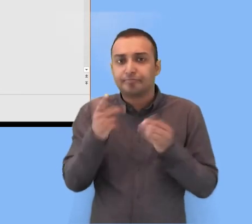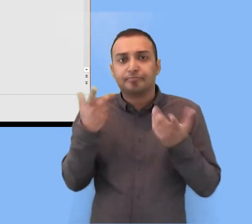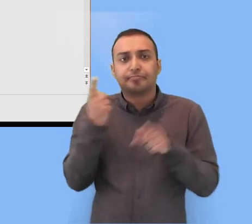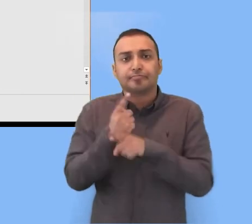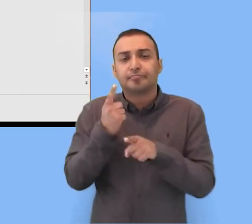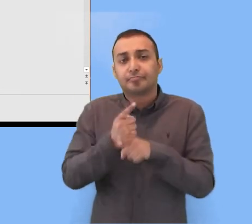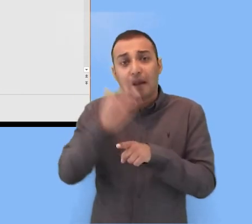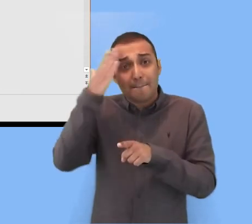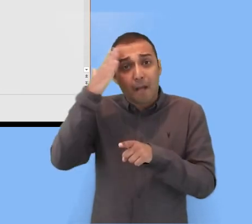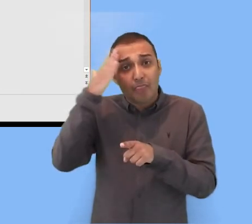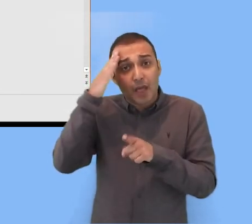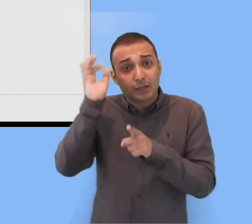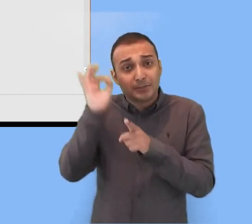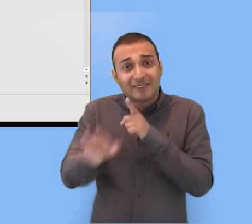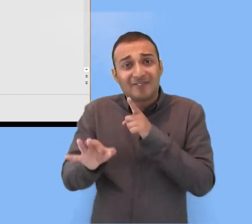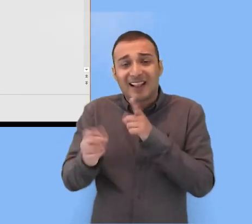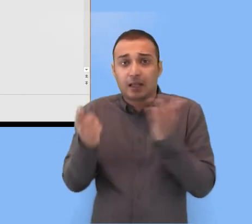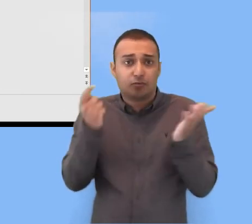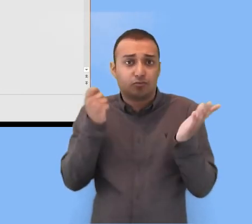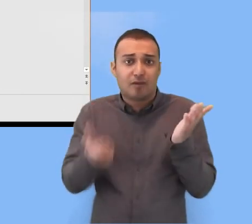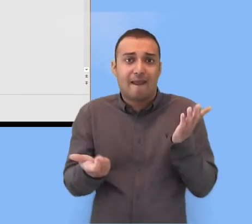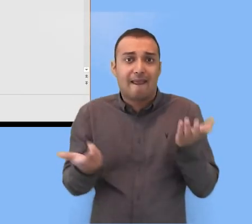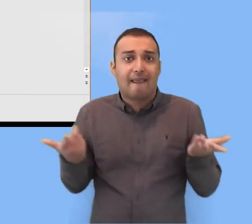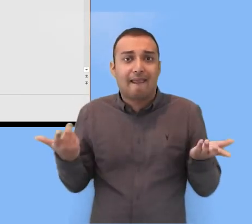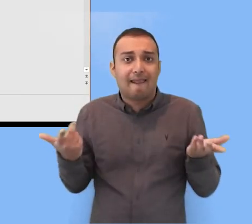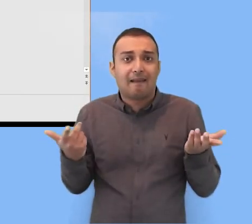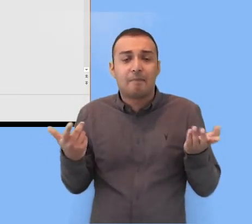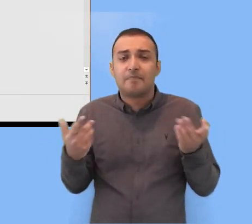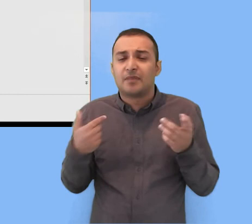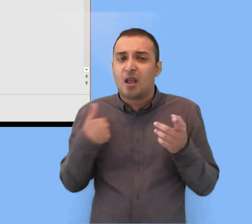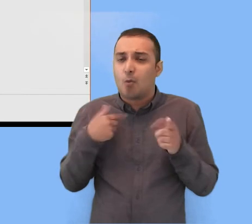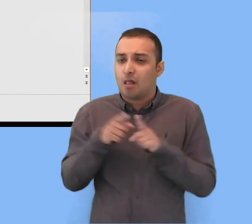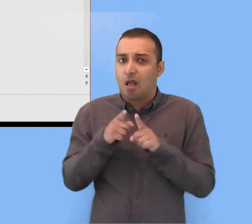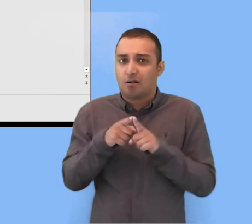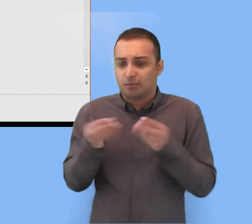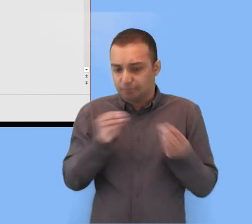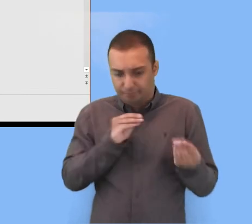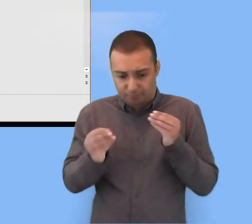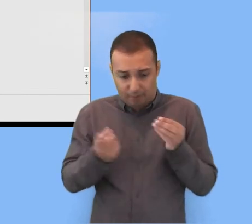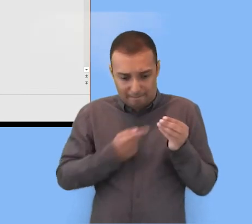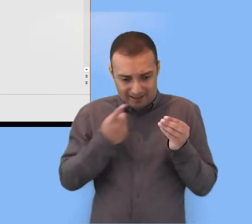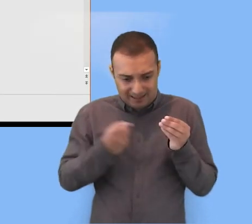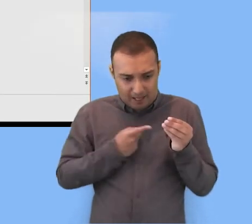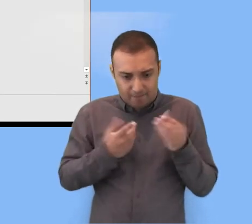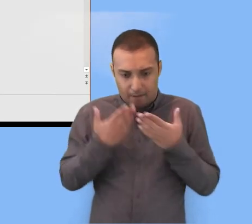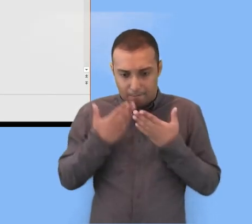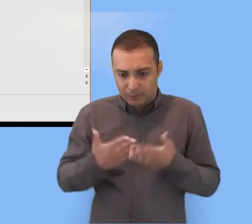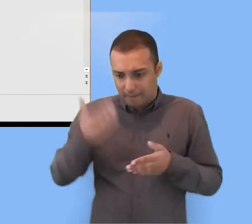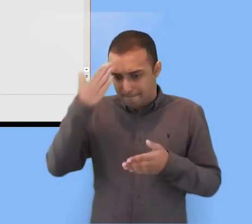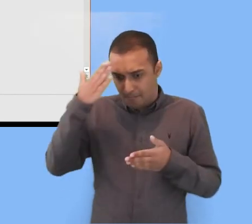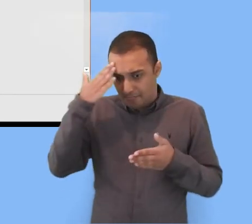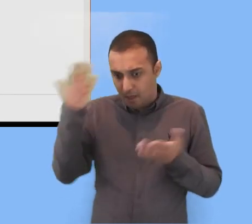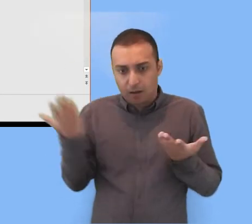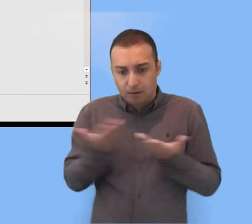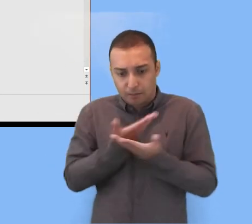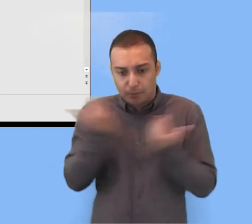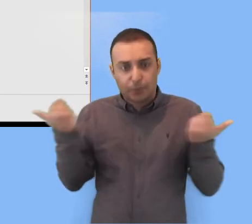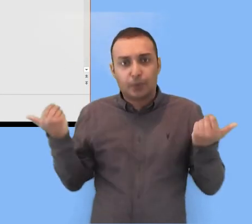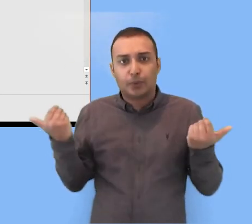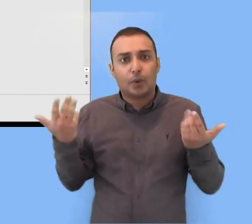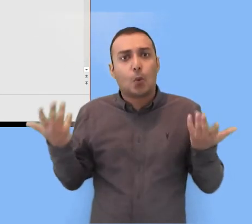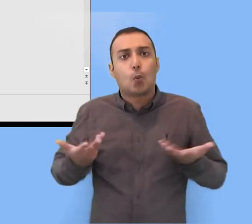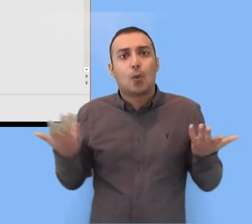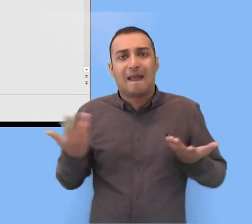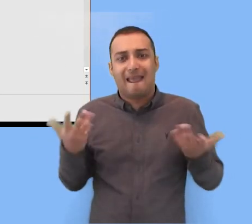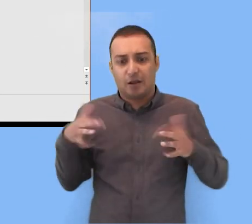following a course on that, I thought, you know, where are mothers like myself and like people that I've been interacting with